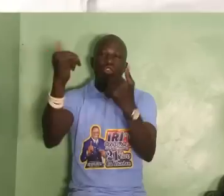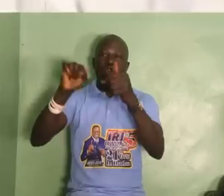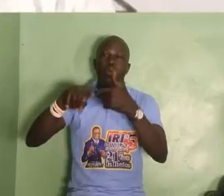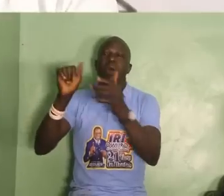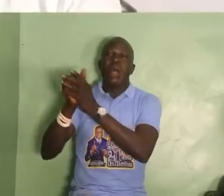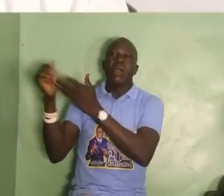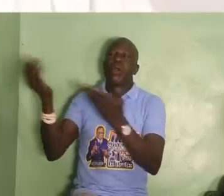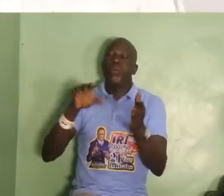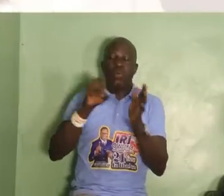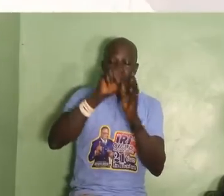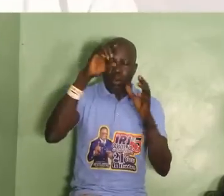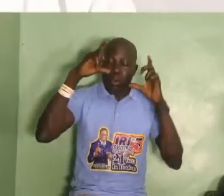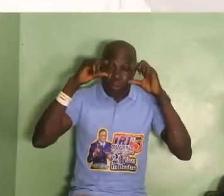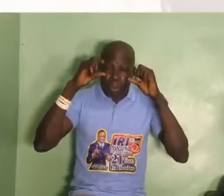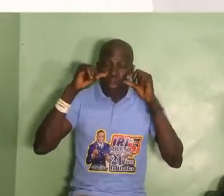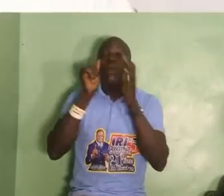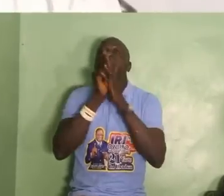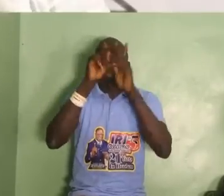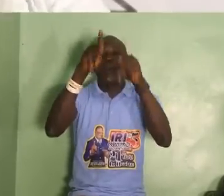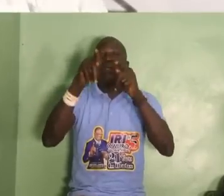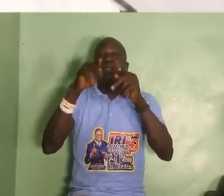pada